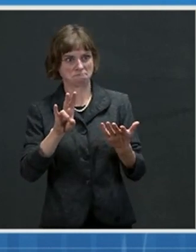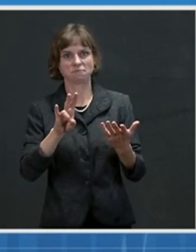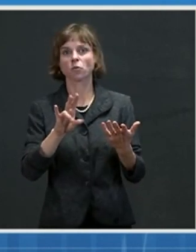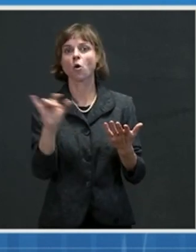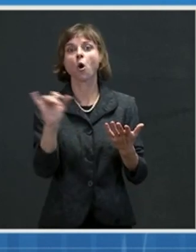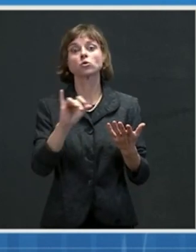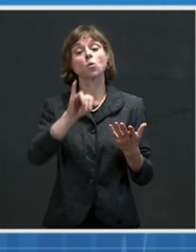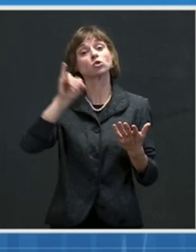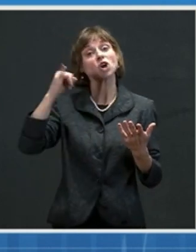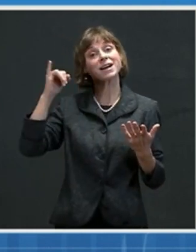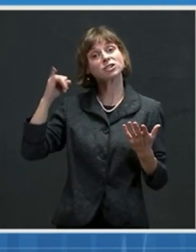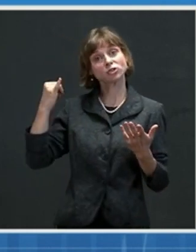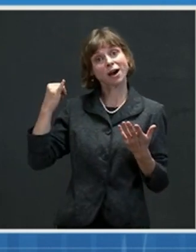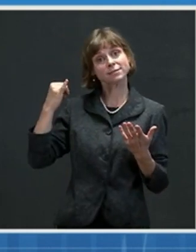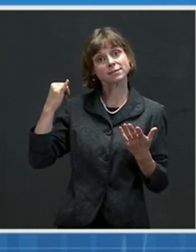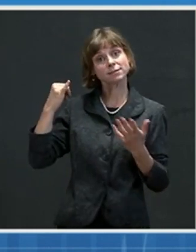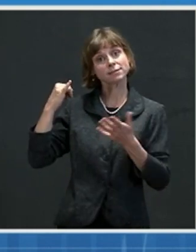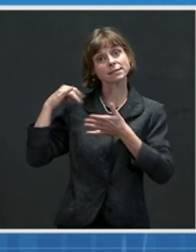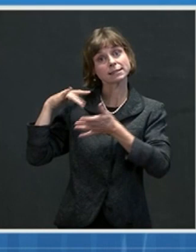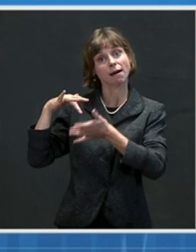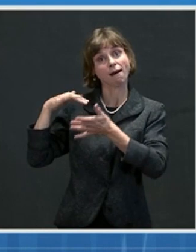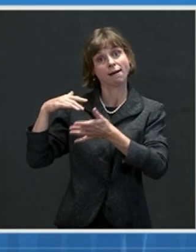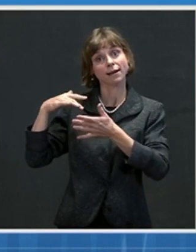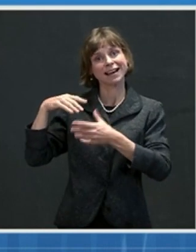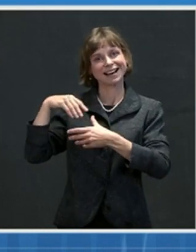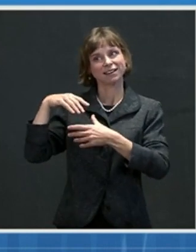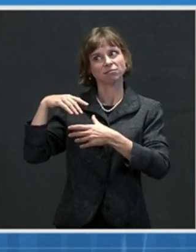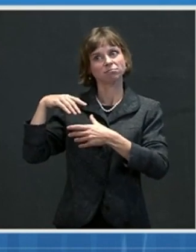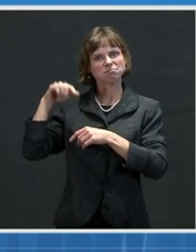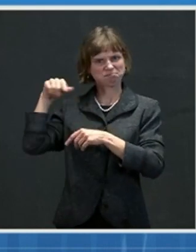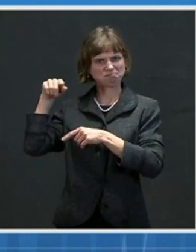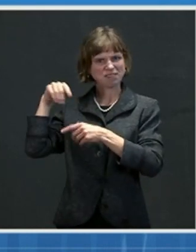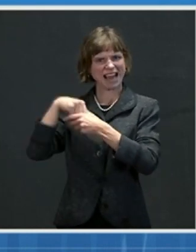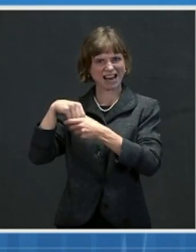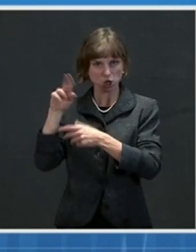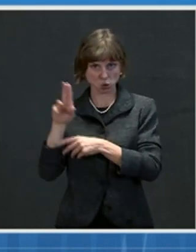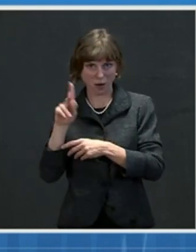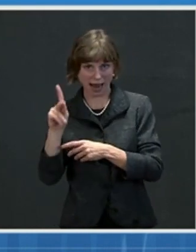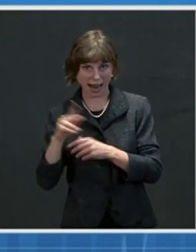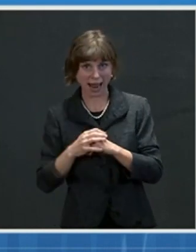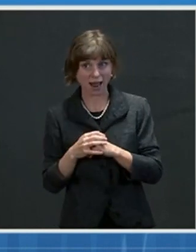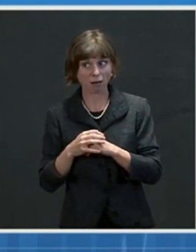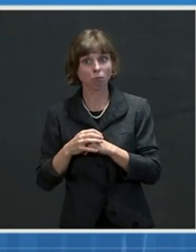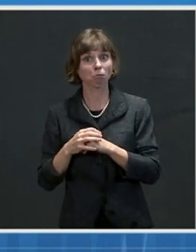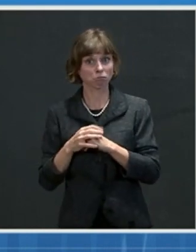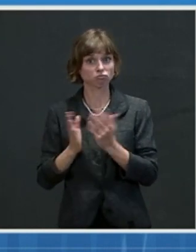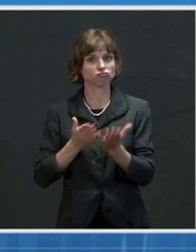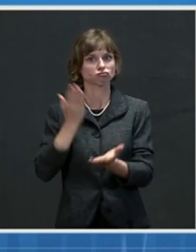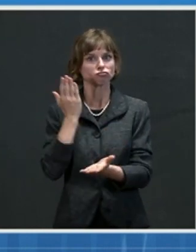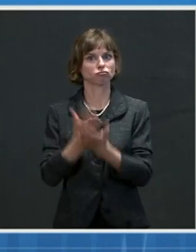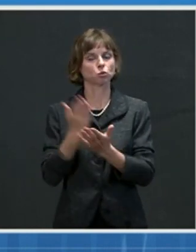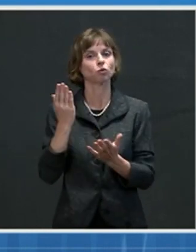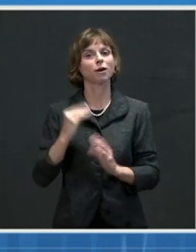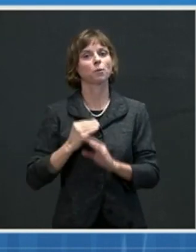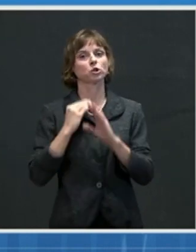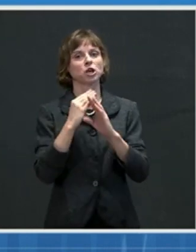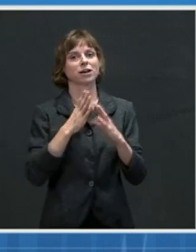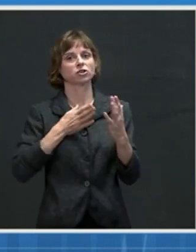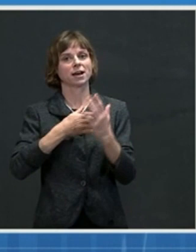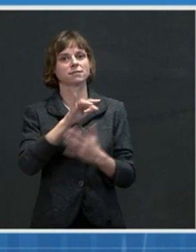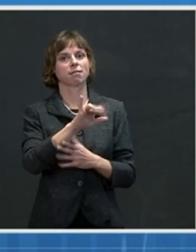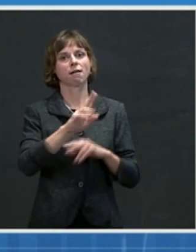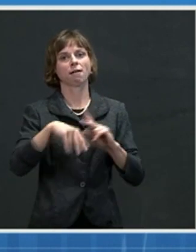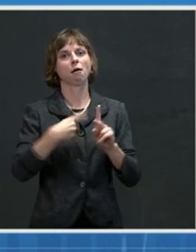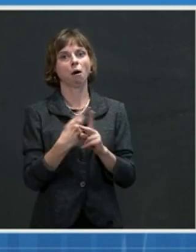J&J study, which was done in the UK, and in fact was able to show that the protection against that was